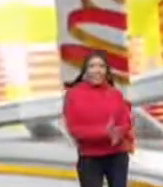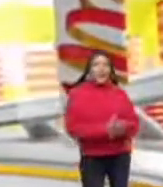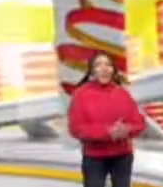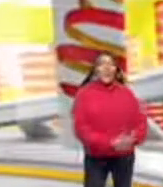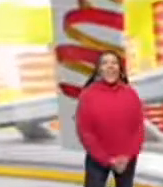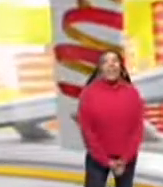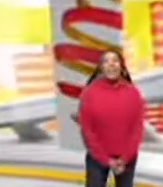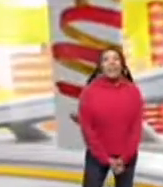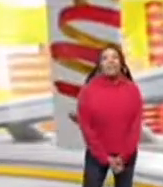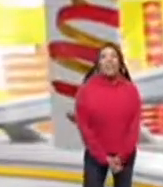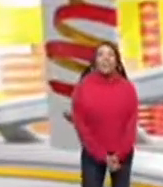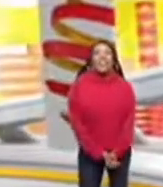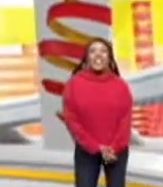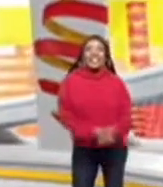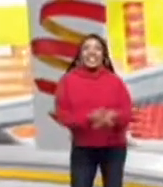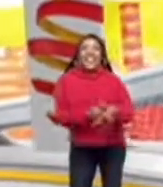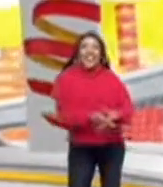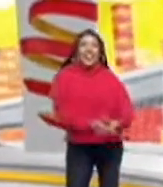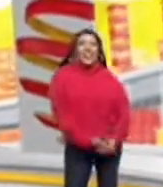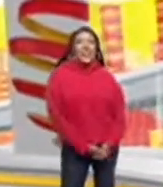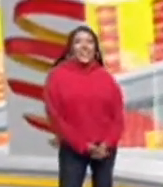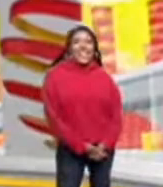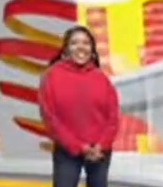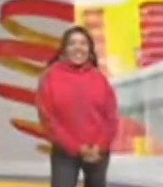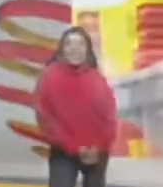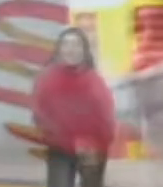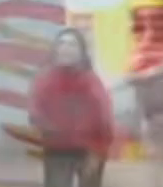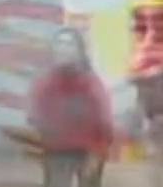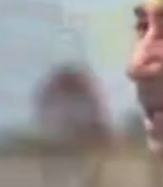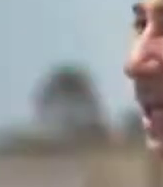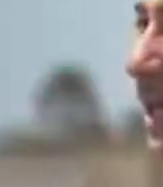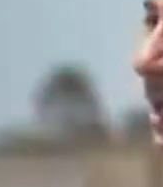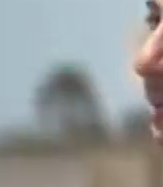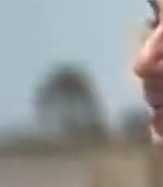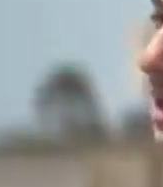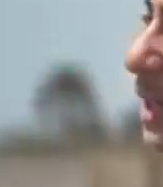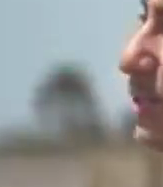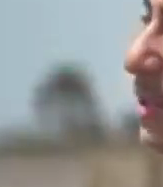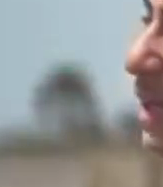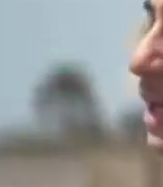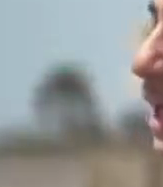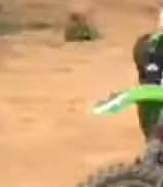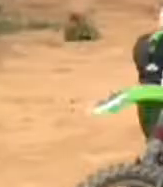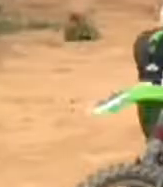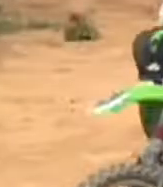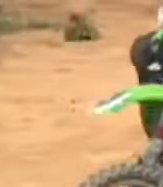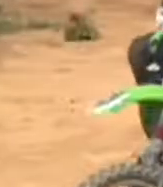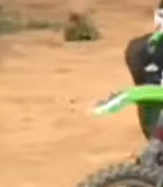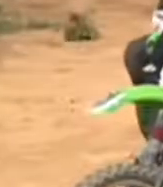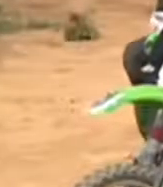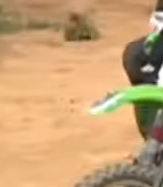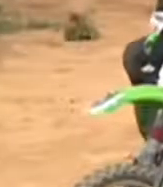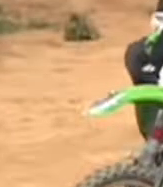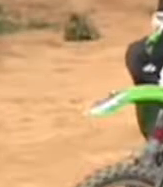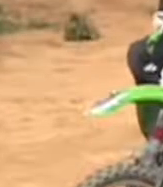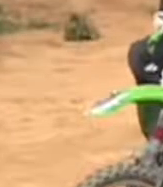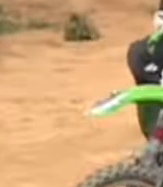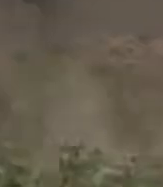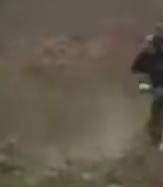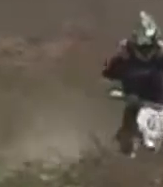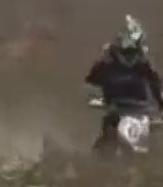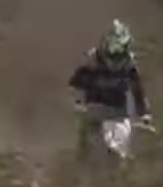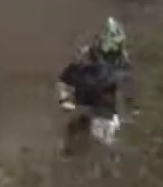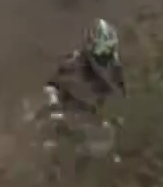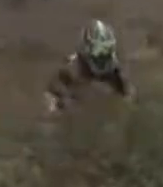Hi, welcome to the program. I'm Debula. So let's get on the road with this. Having someone who likes what you like can be great. It gives you something to